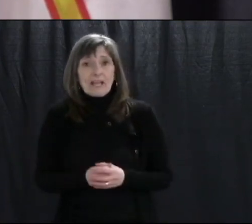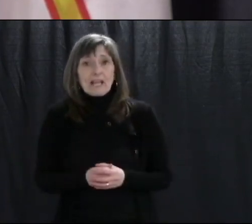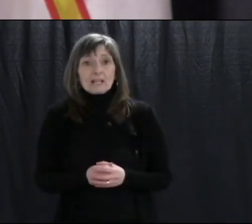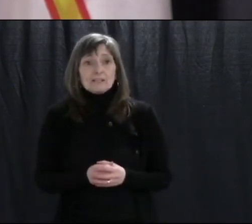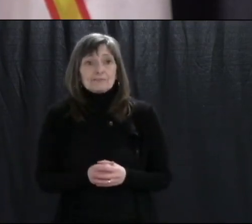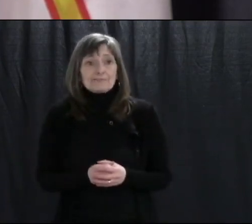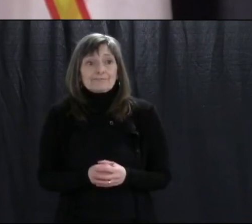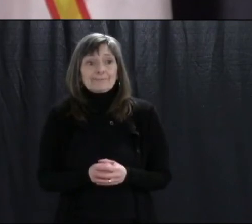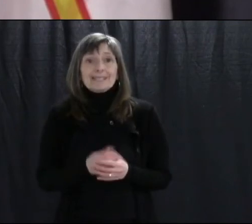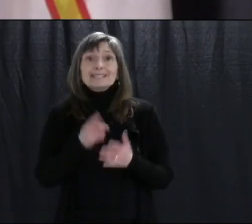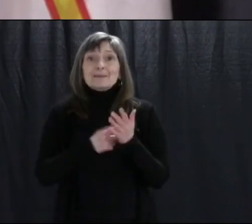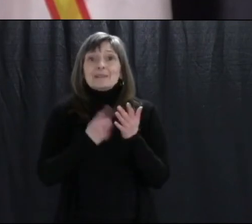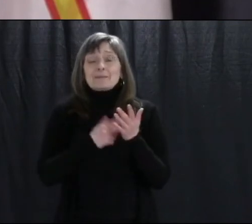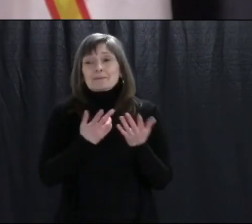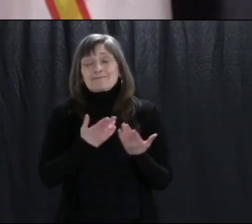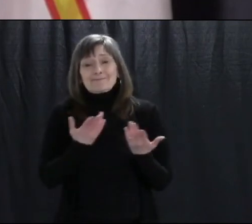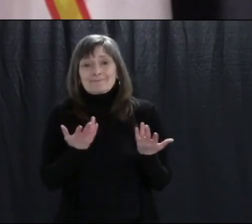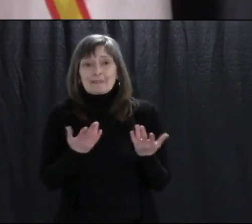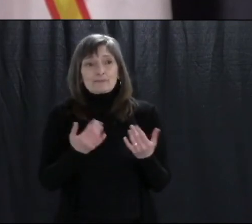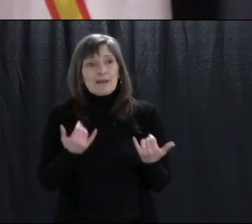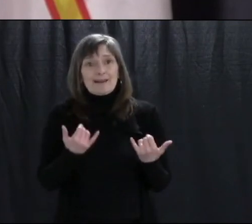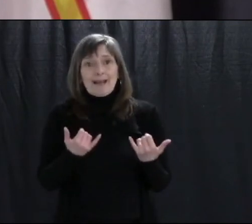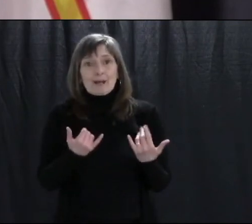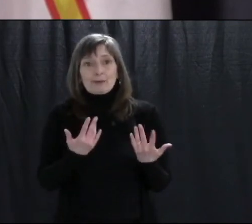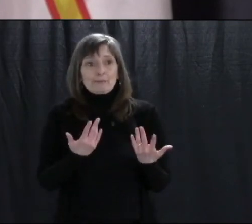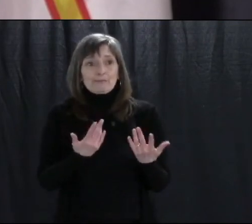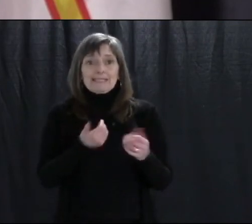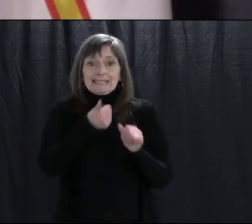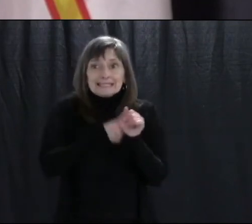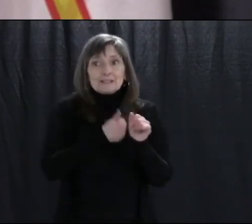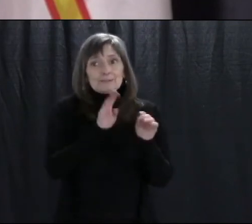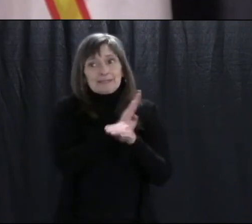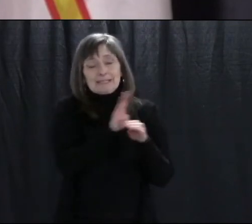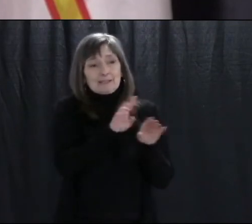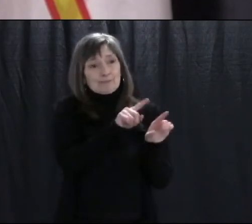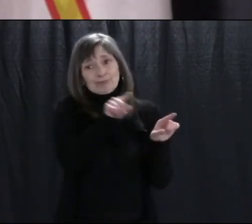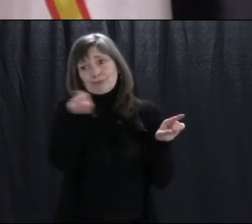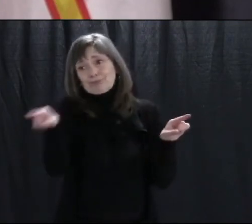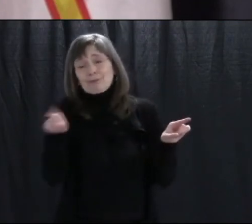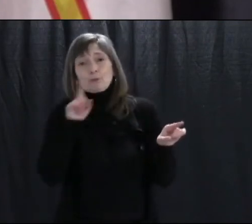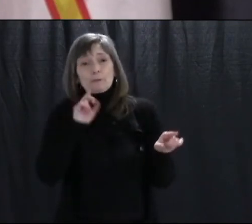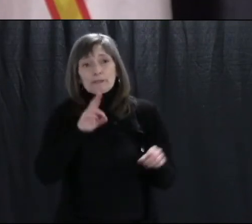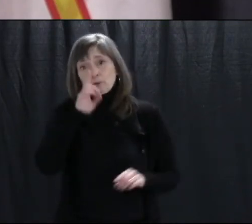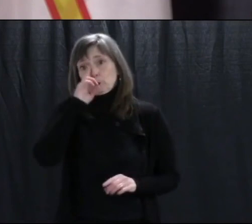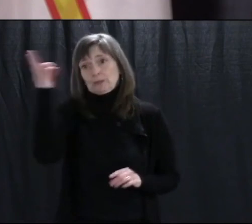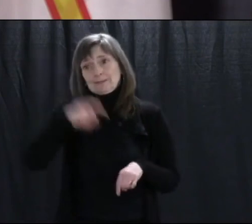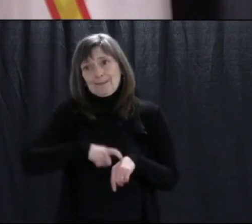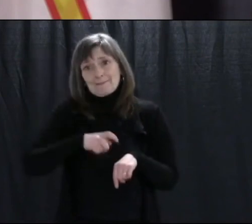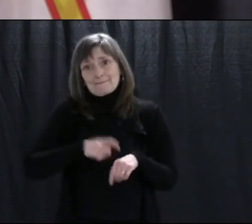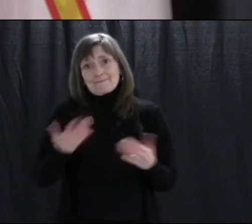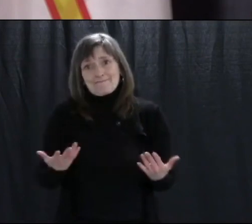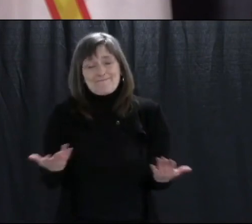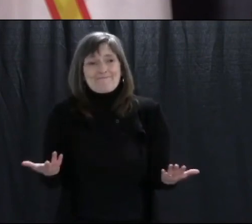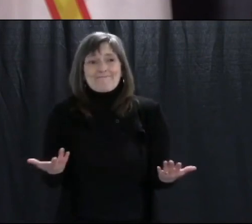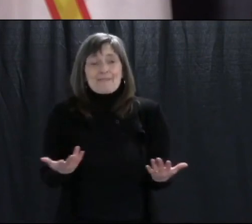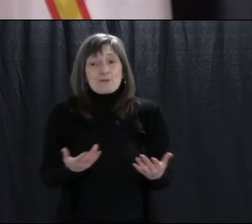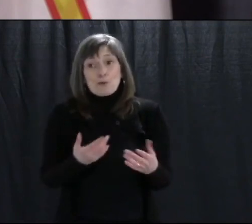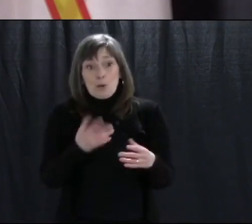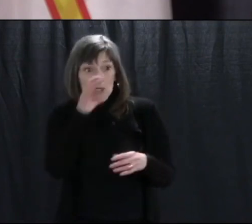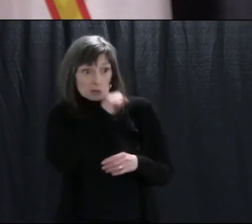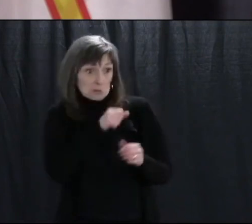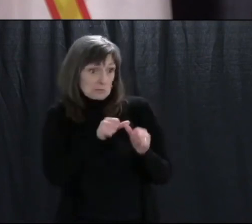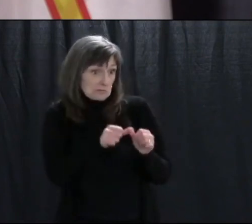abnormal situations, unusual situations in our province, in every industry, including the fishery. So I would anticipate that those talks will continue, and